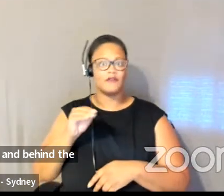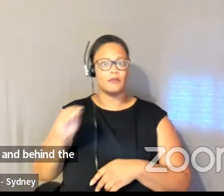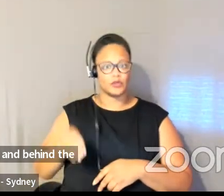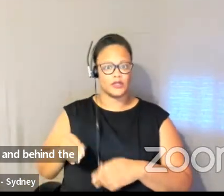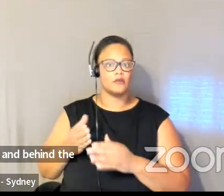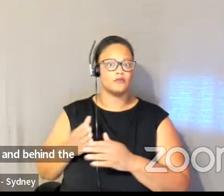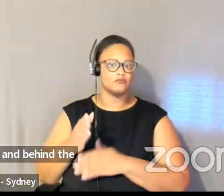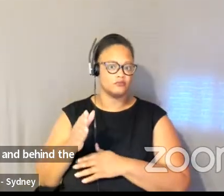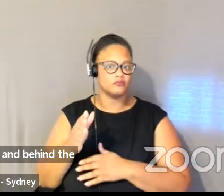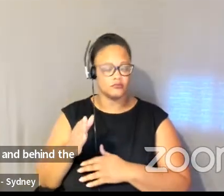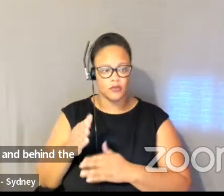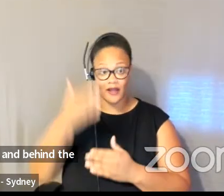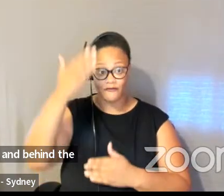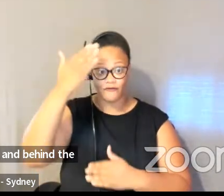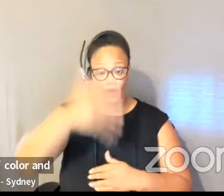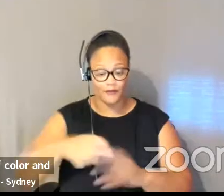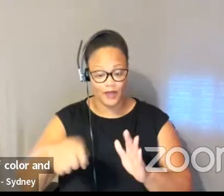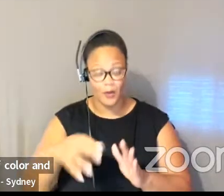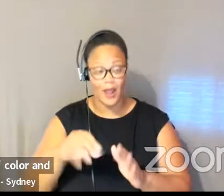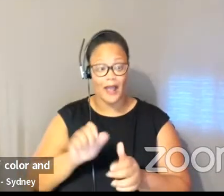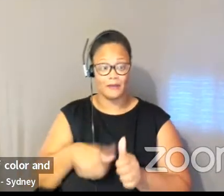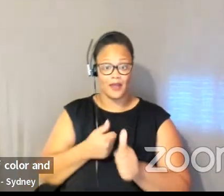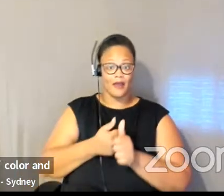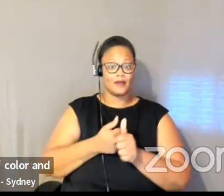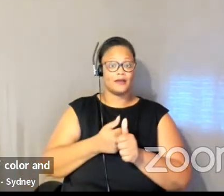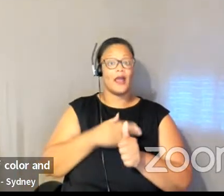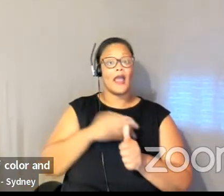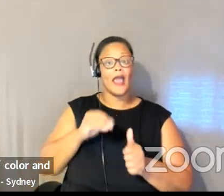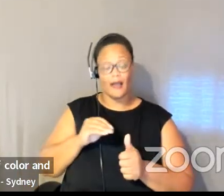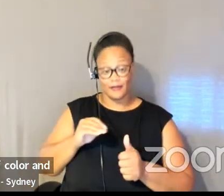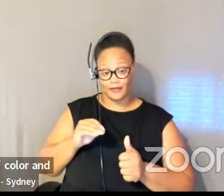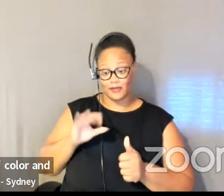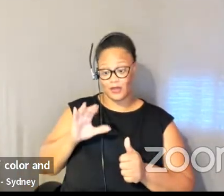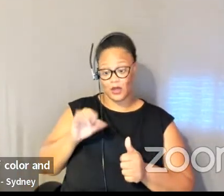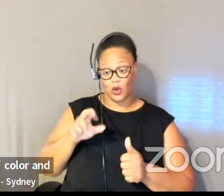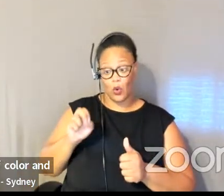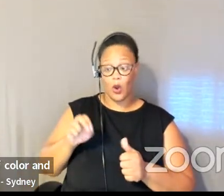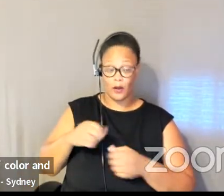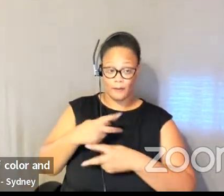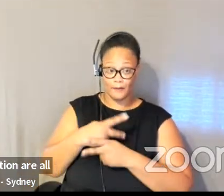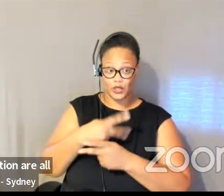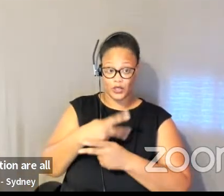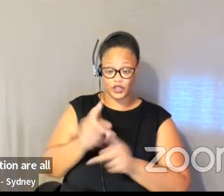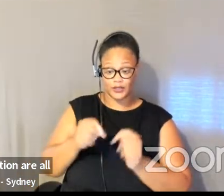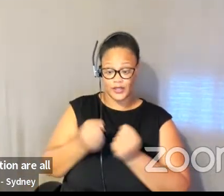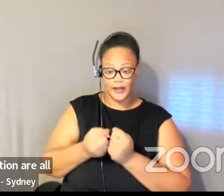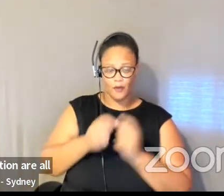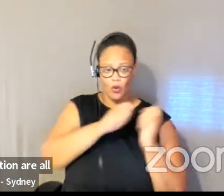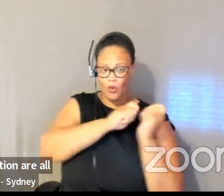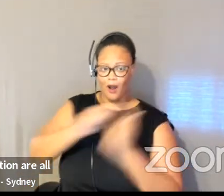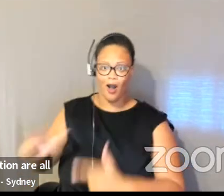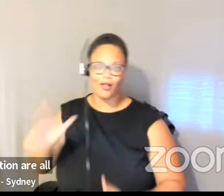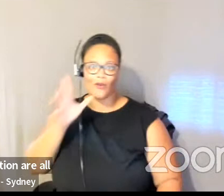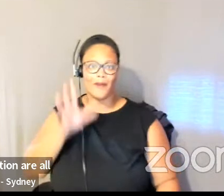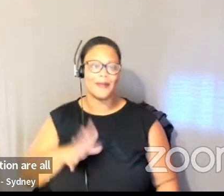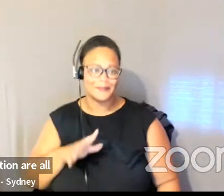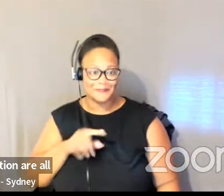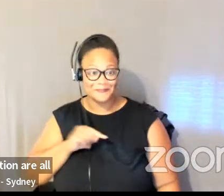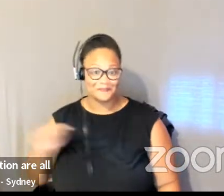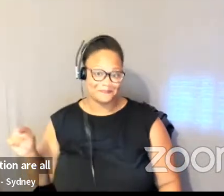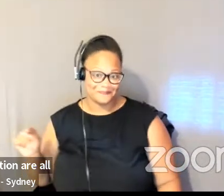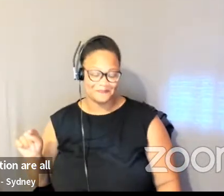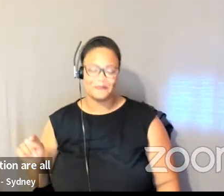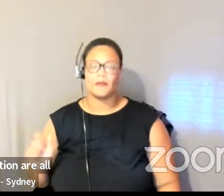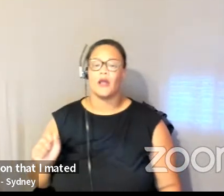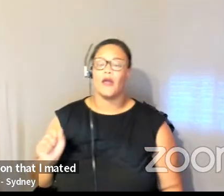that film production are all women. And that was a conscious decision that I made because